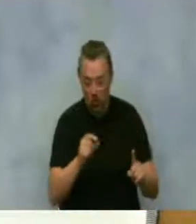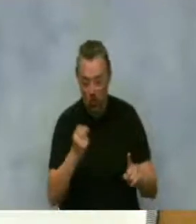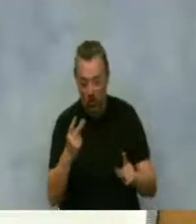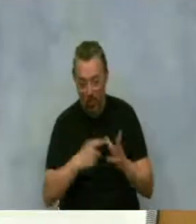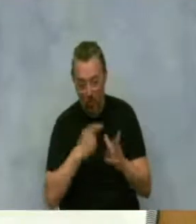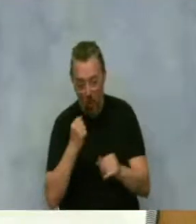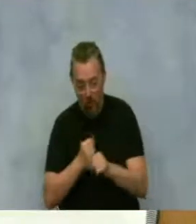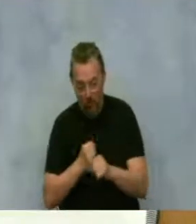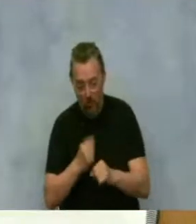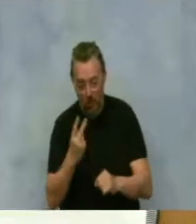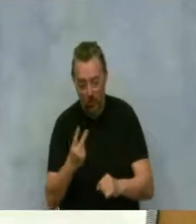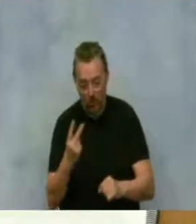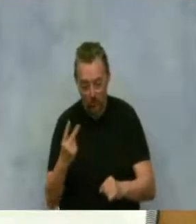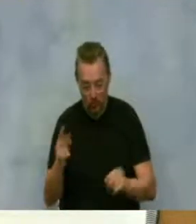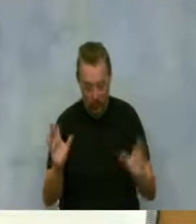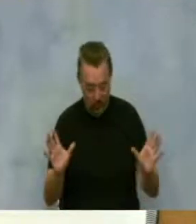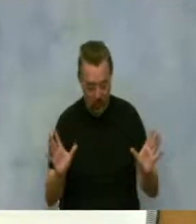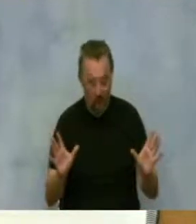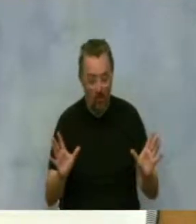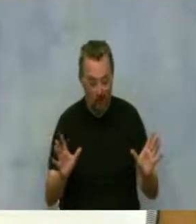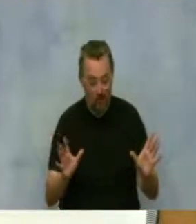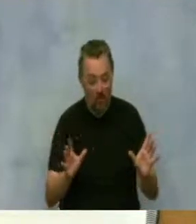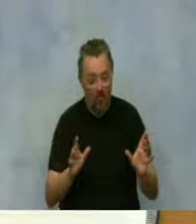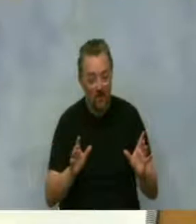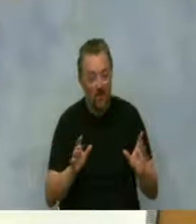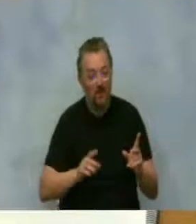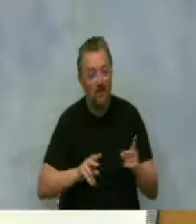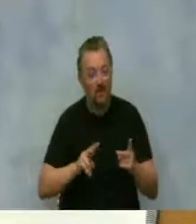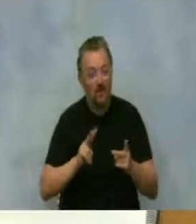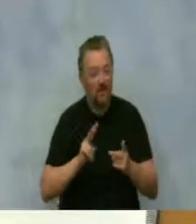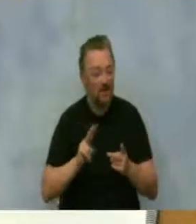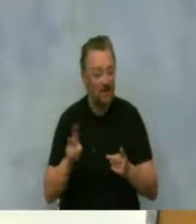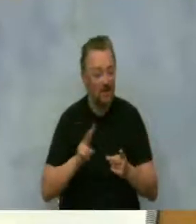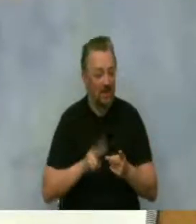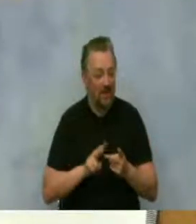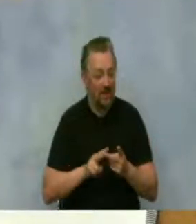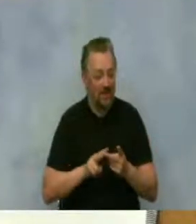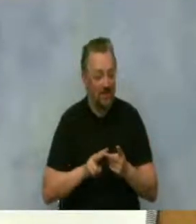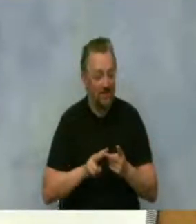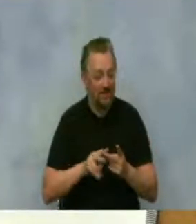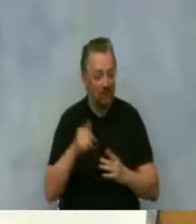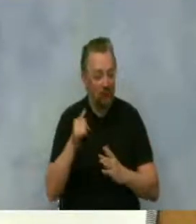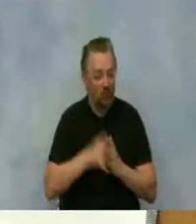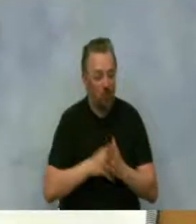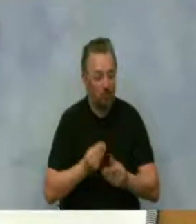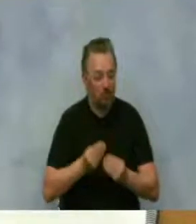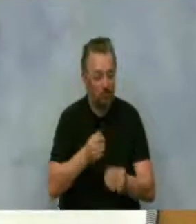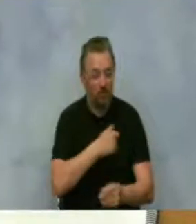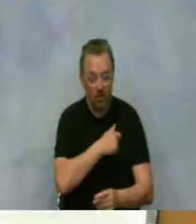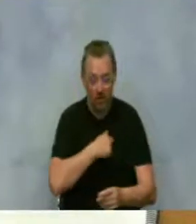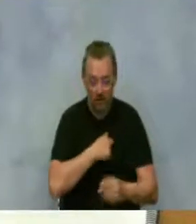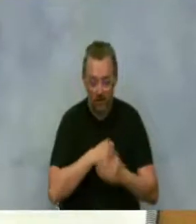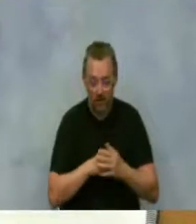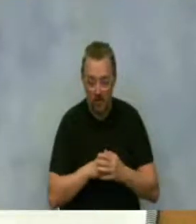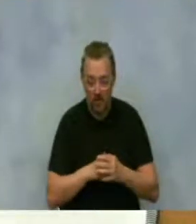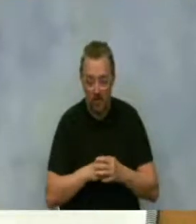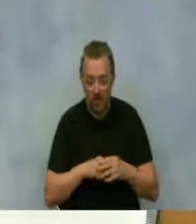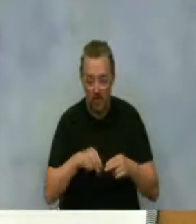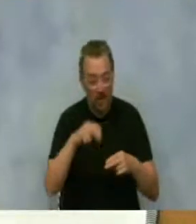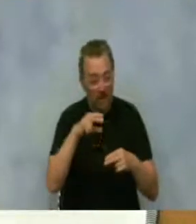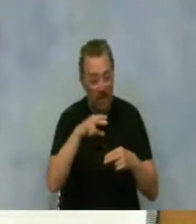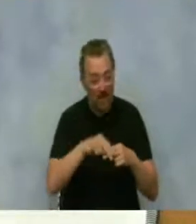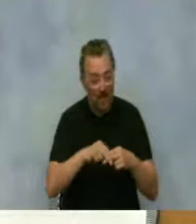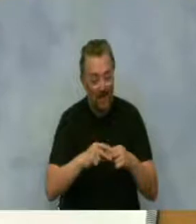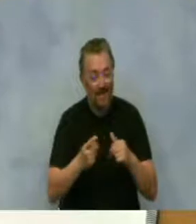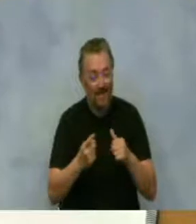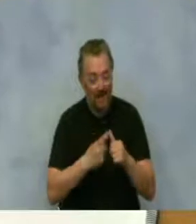of August 2022, and again the second report we're bringing to committee for this financial year. Appendix A of the report provides further